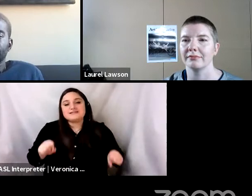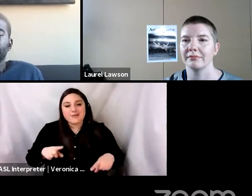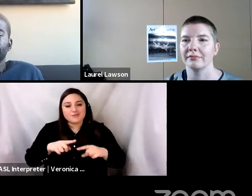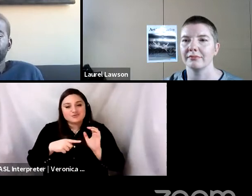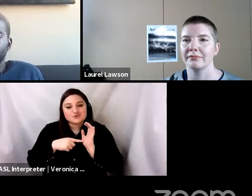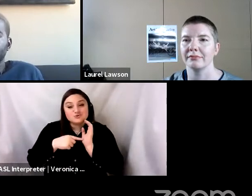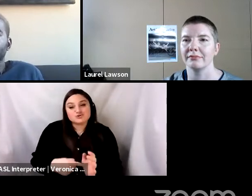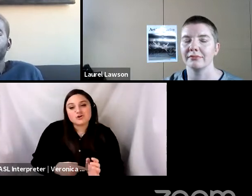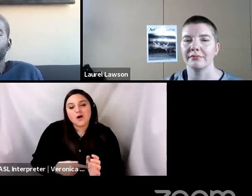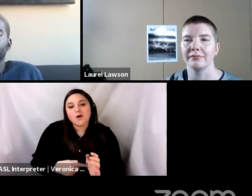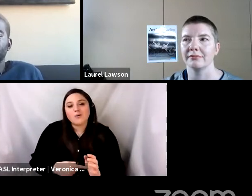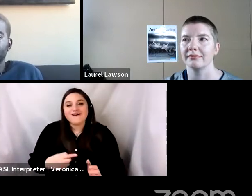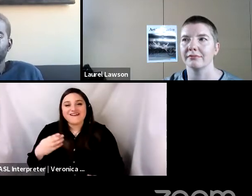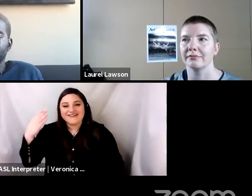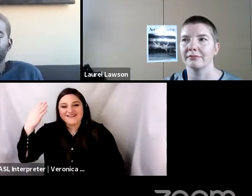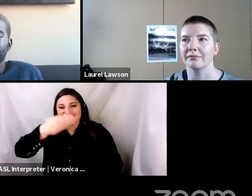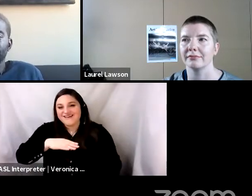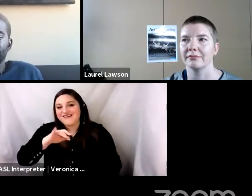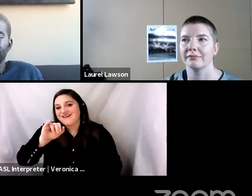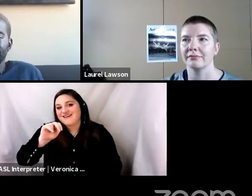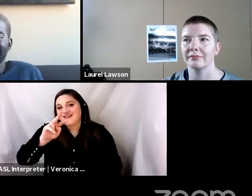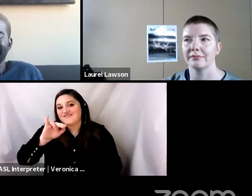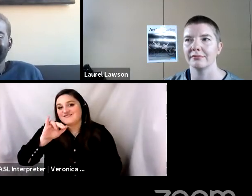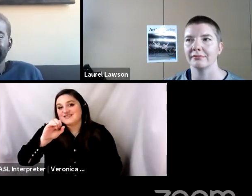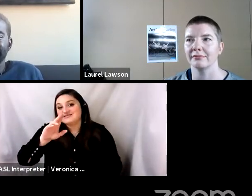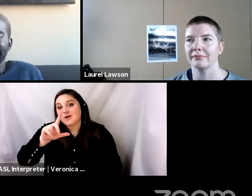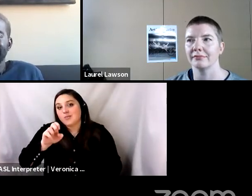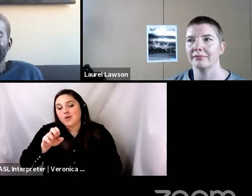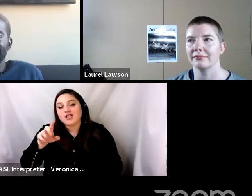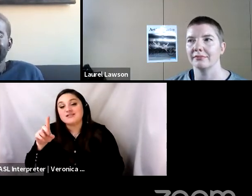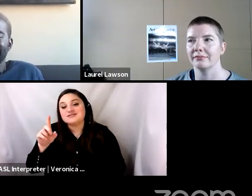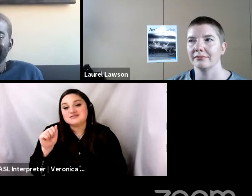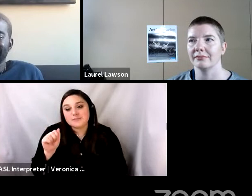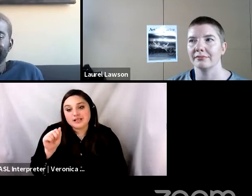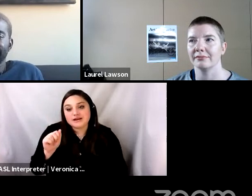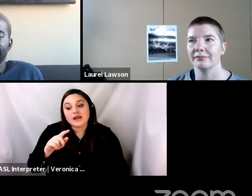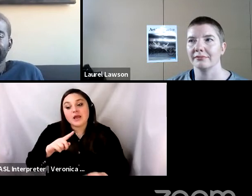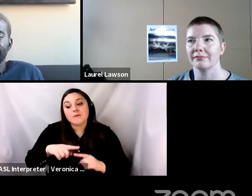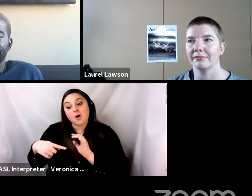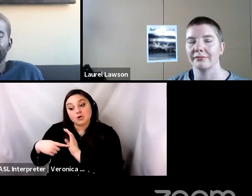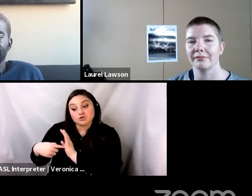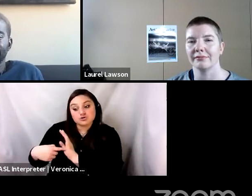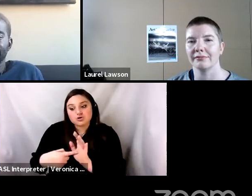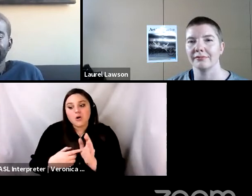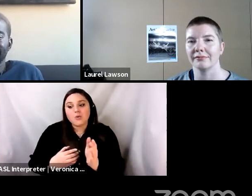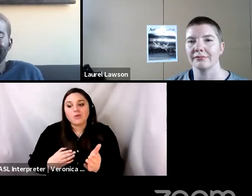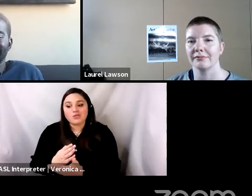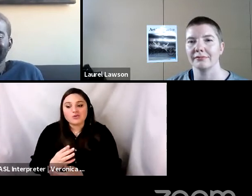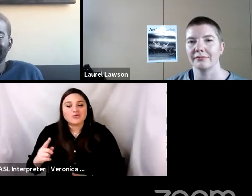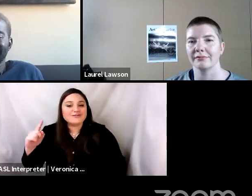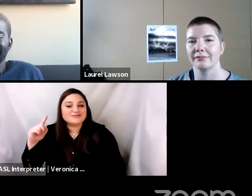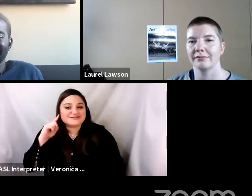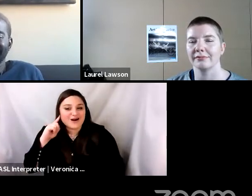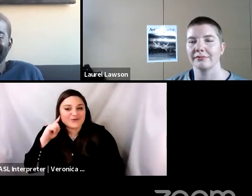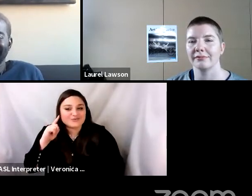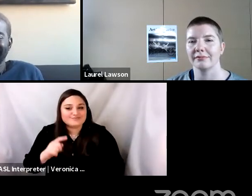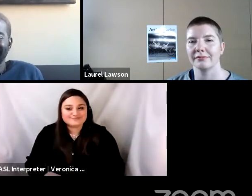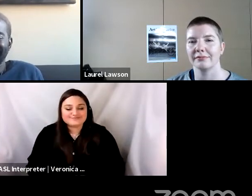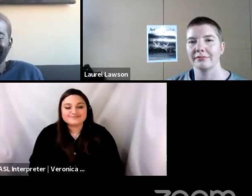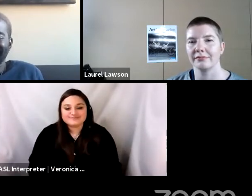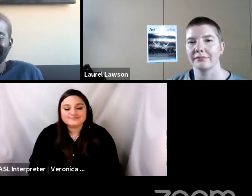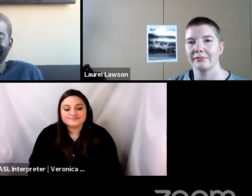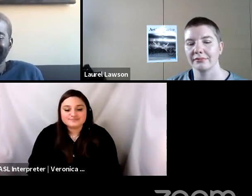experience through sound. And as I'm moving and dancing and emitting these